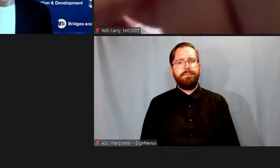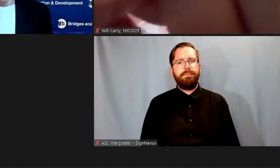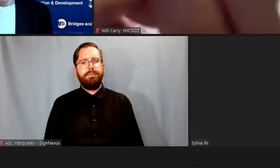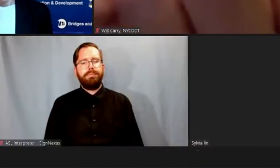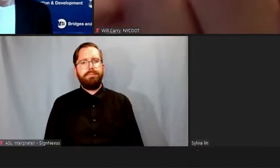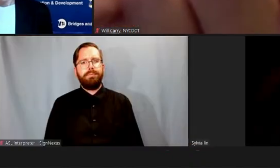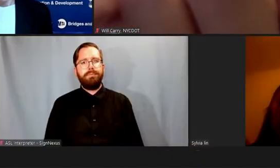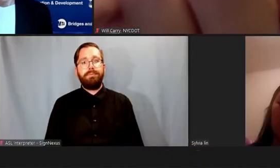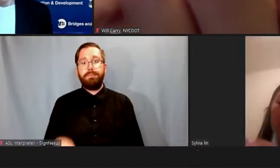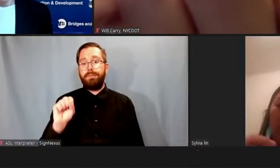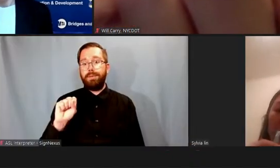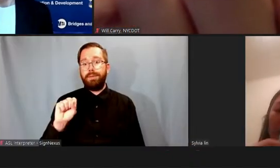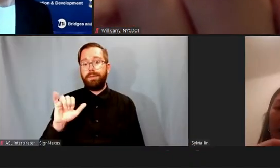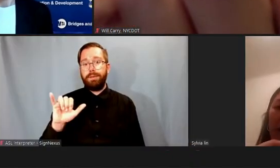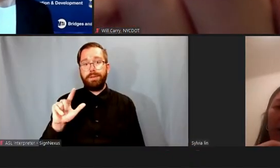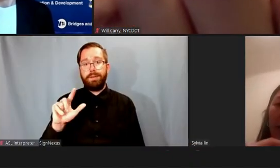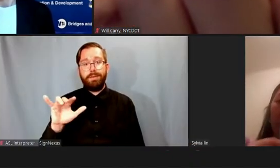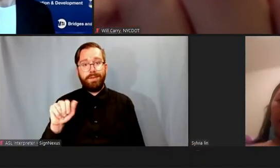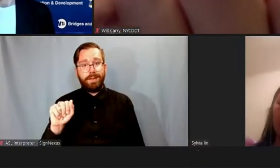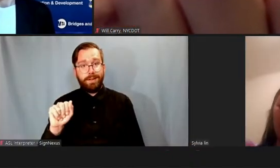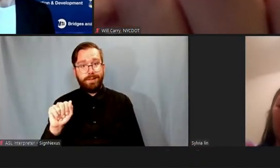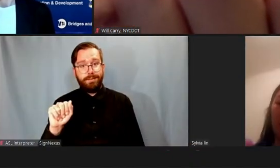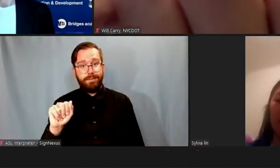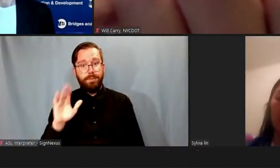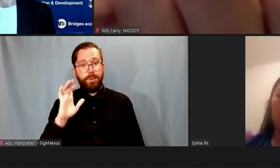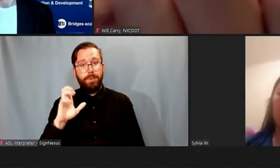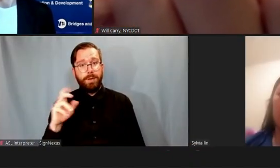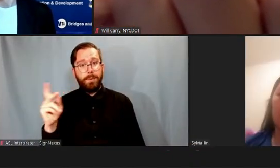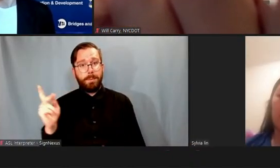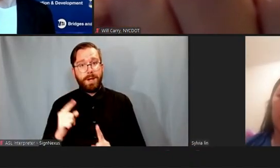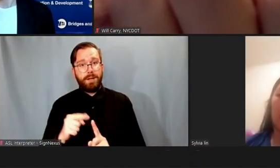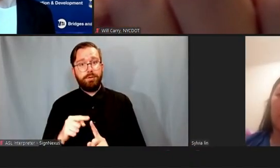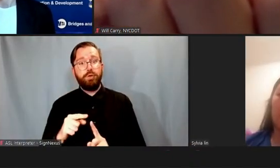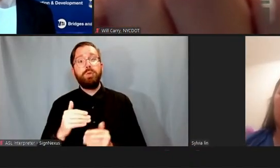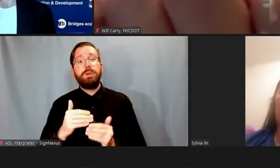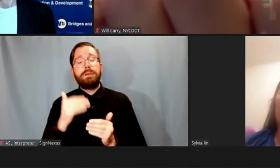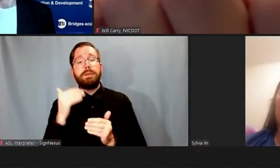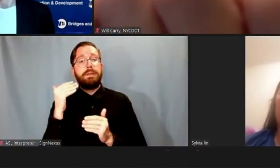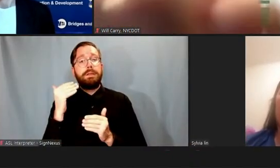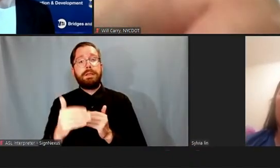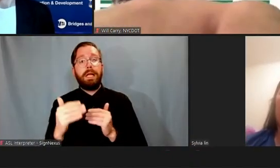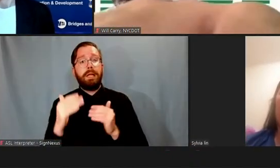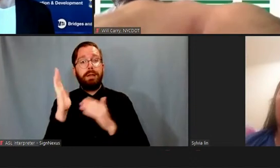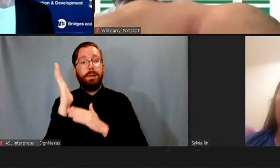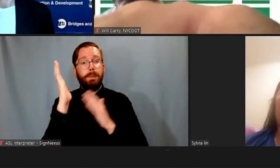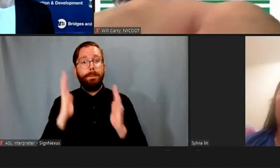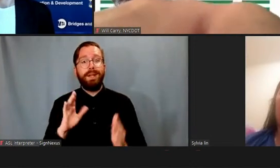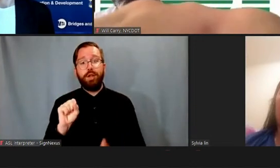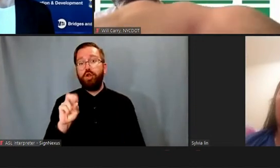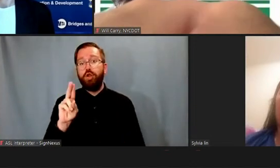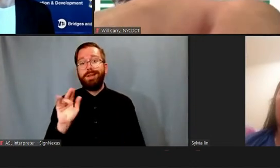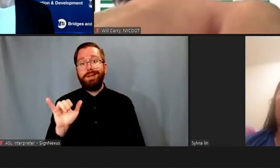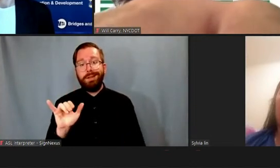sylvia will come back next speaker is sunny followed by ari aranowitz